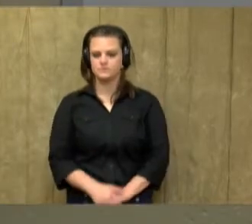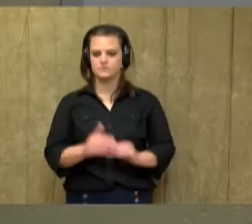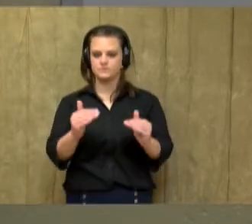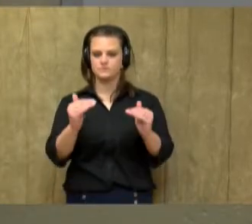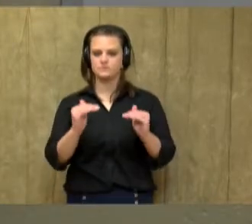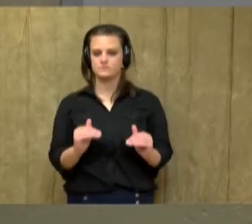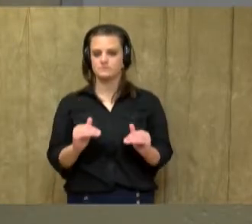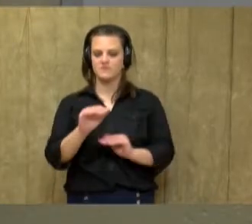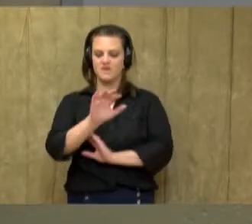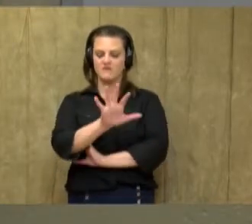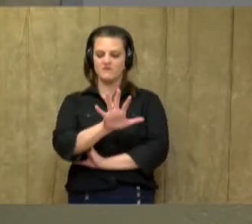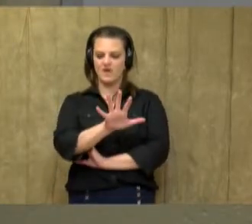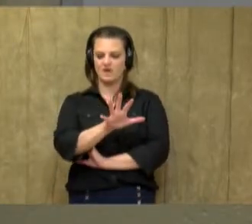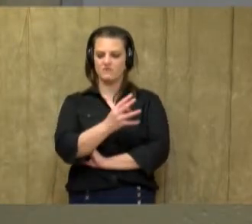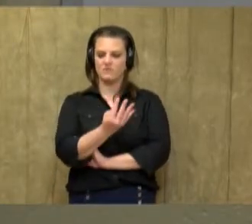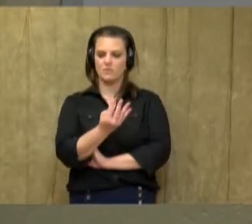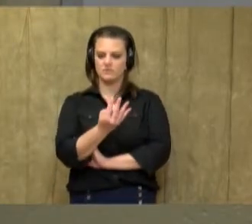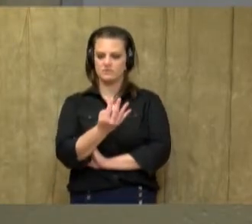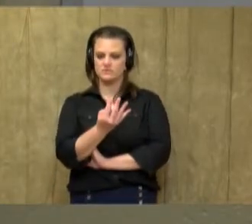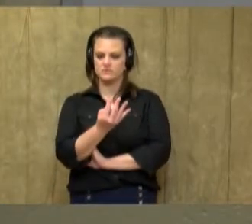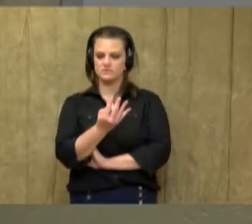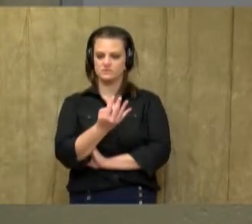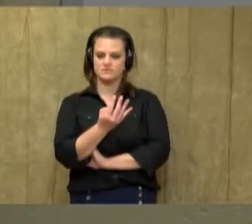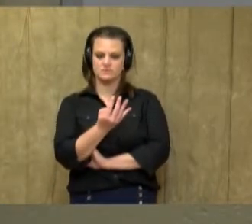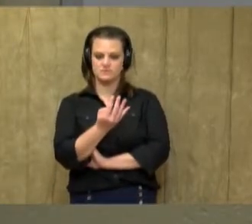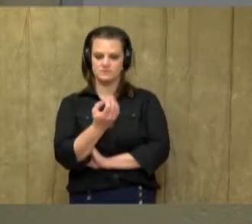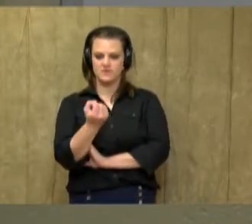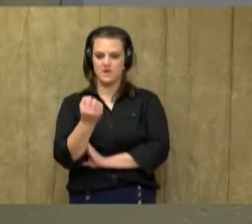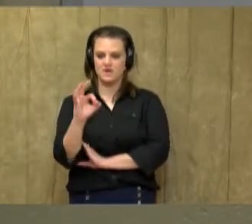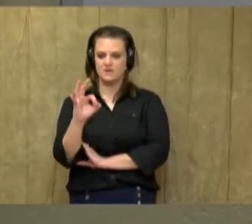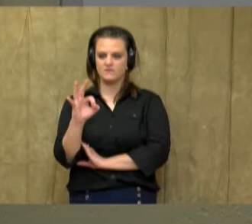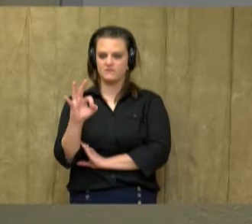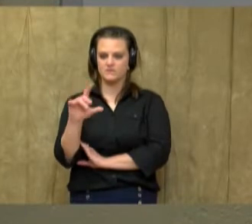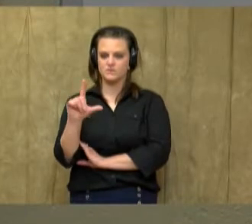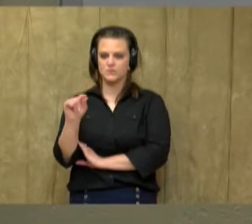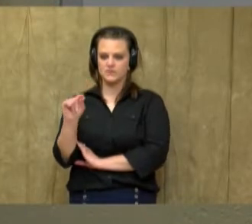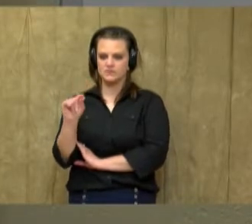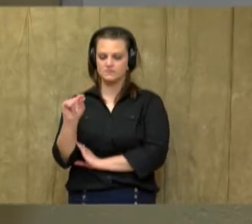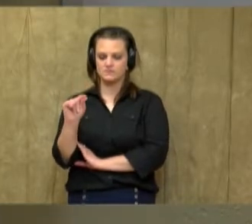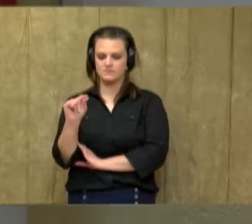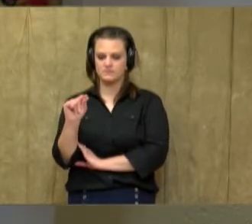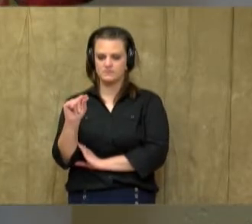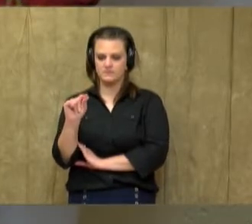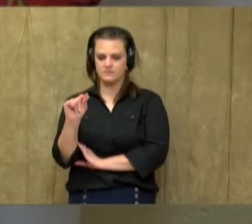have, 5/4 of 20.